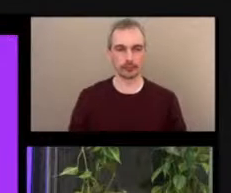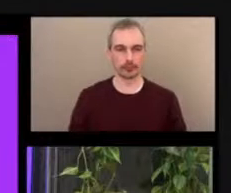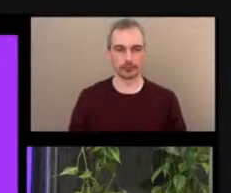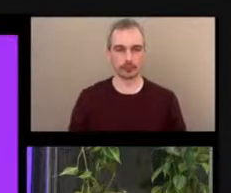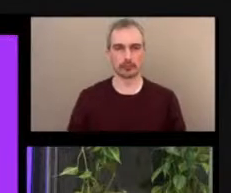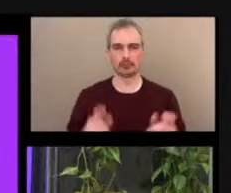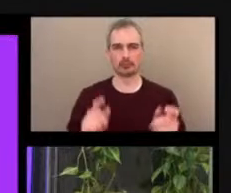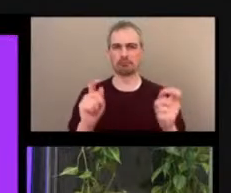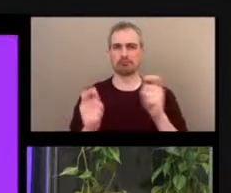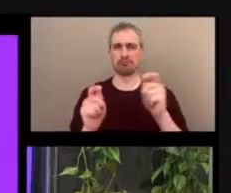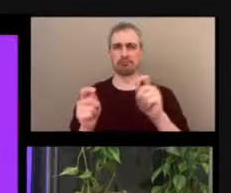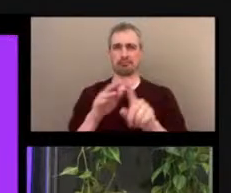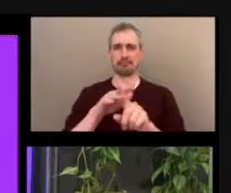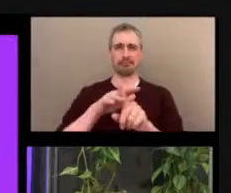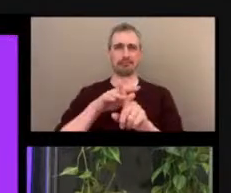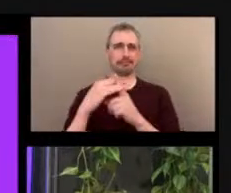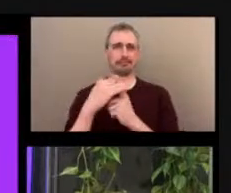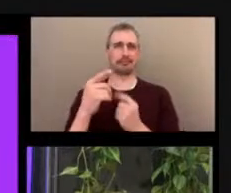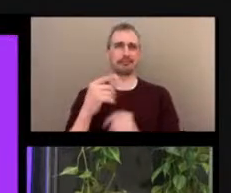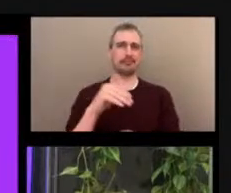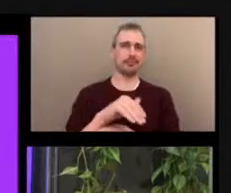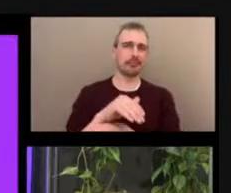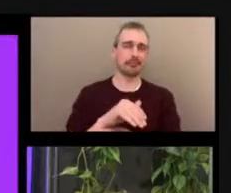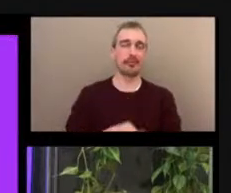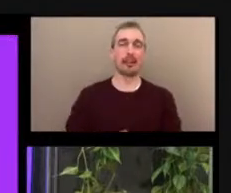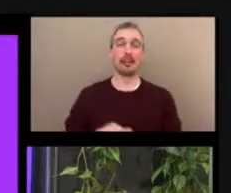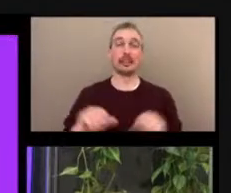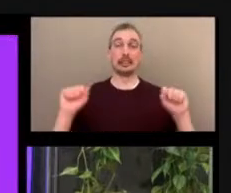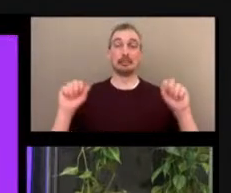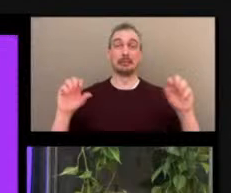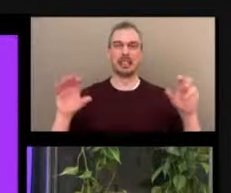Okay, on the back of this one.